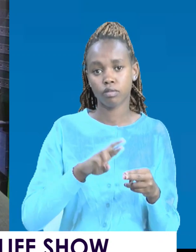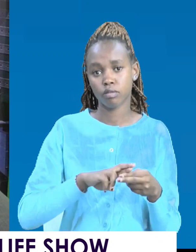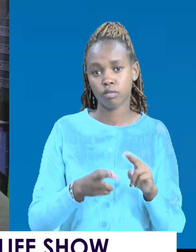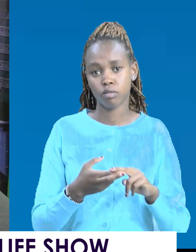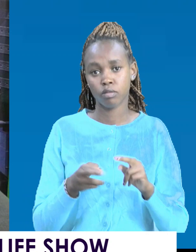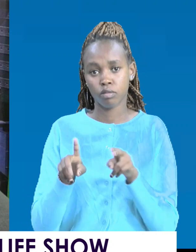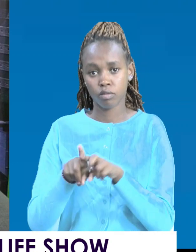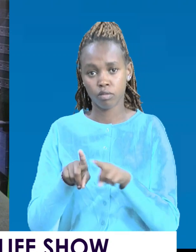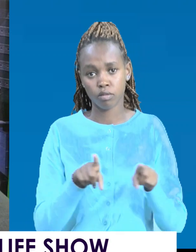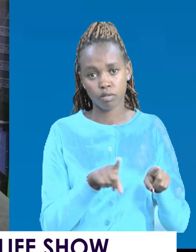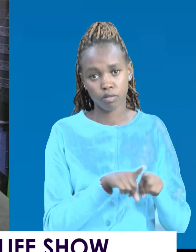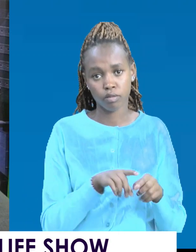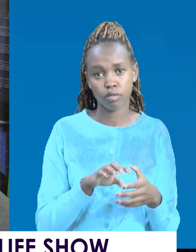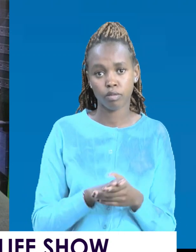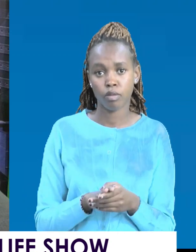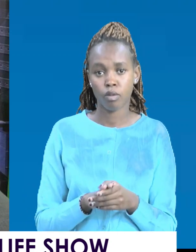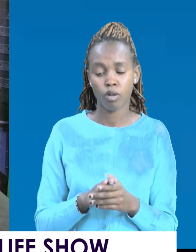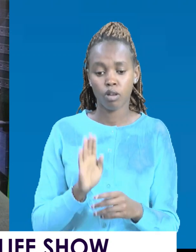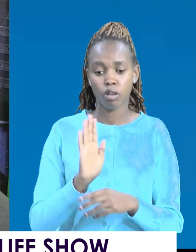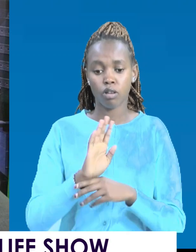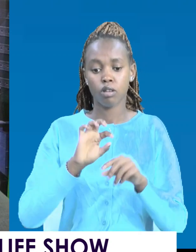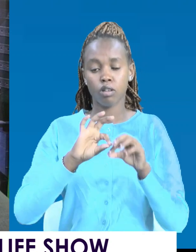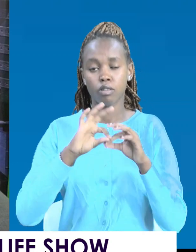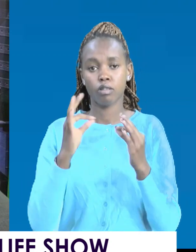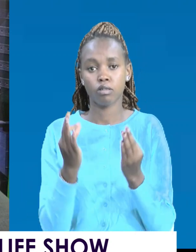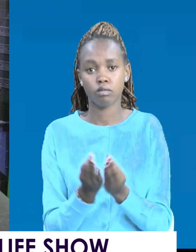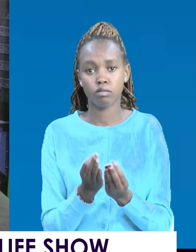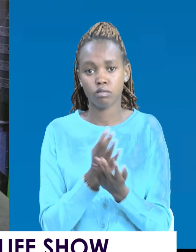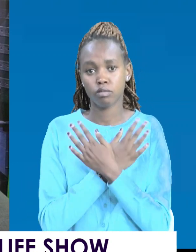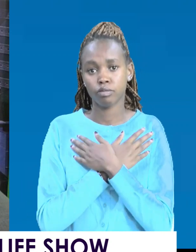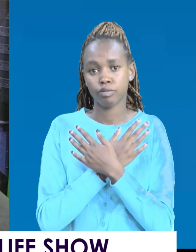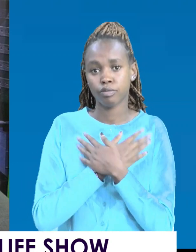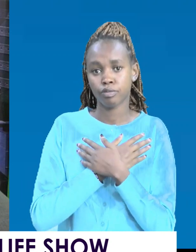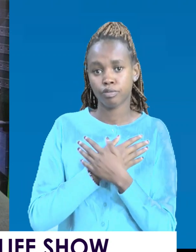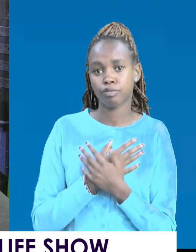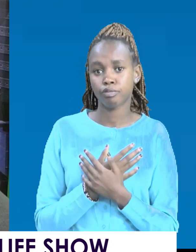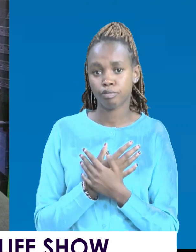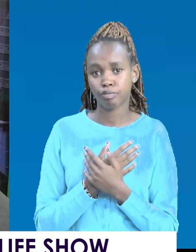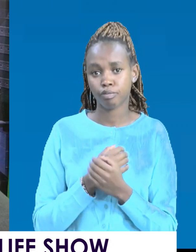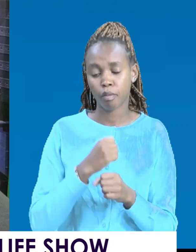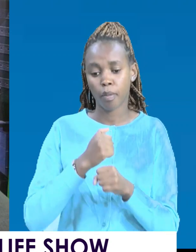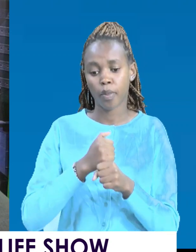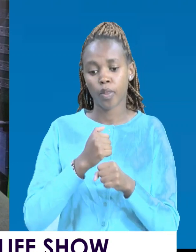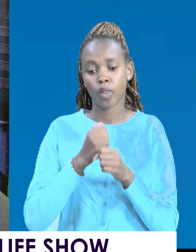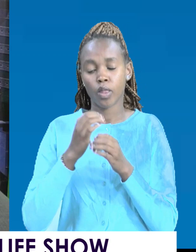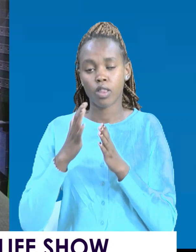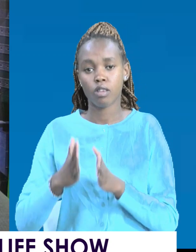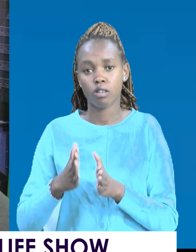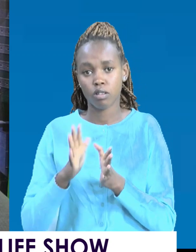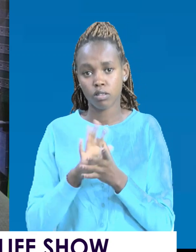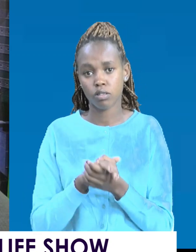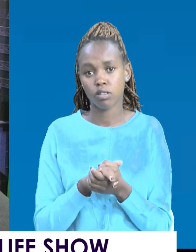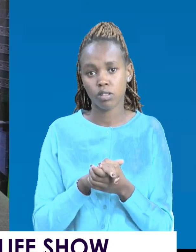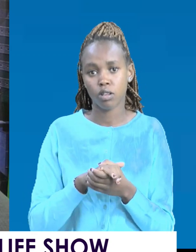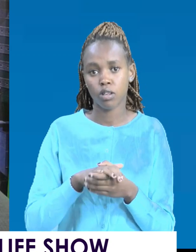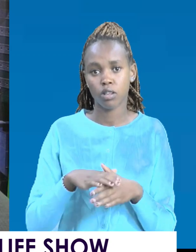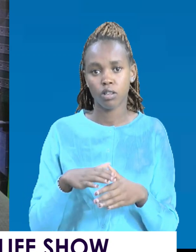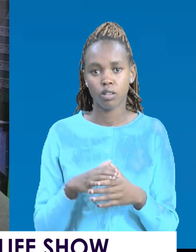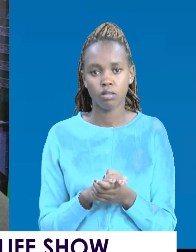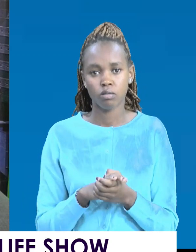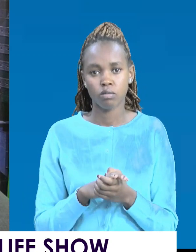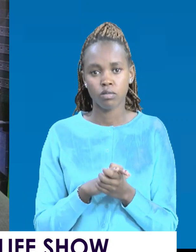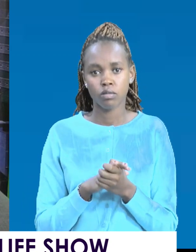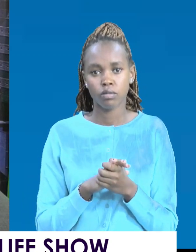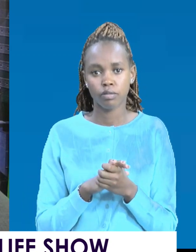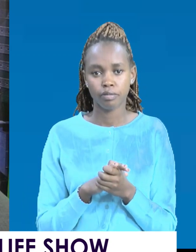words. With your family, with your friends, with your colleagues, with your churchmates, with your clubmates, wherever. It may